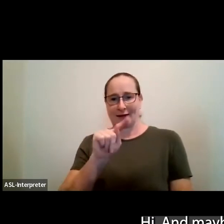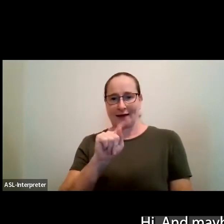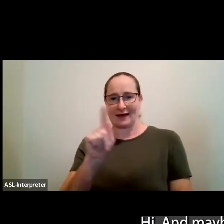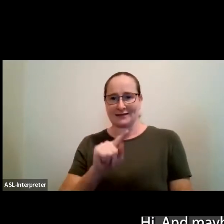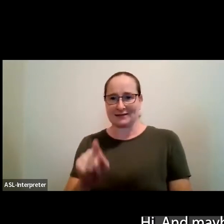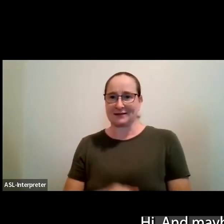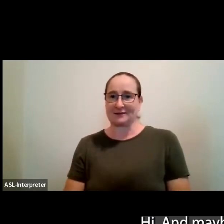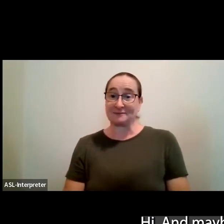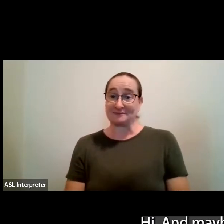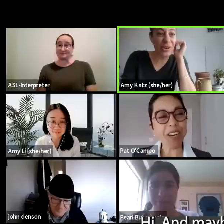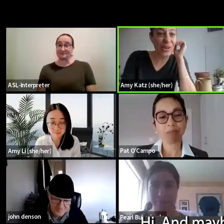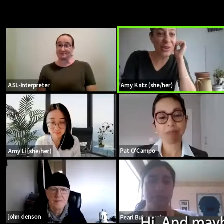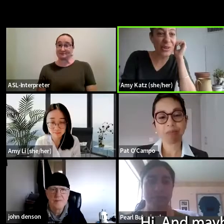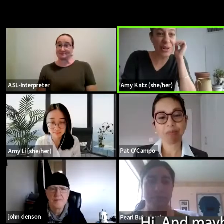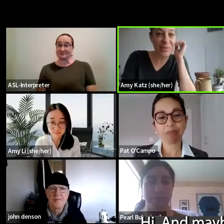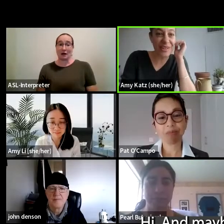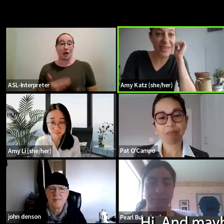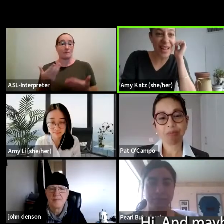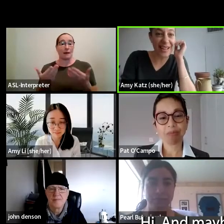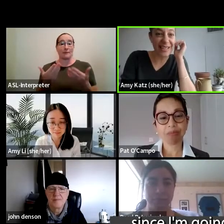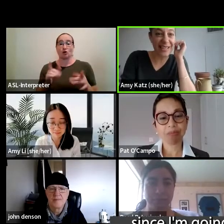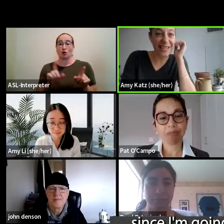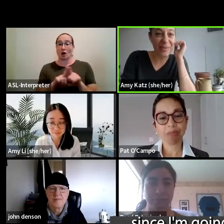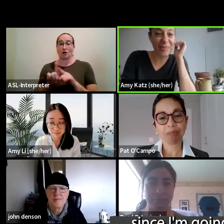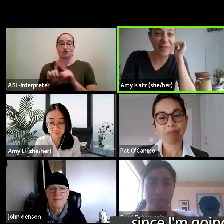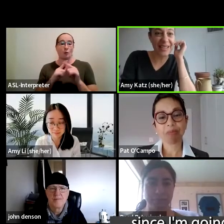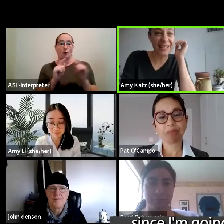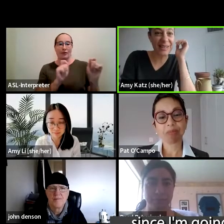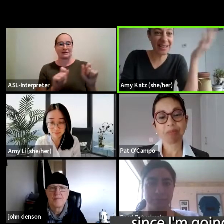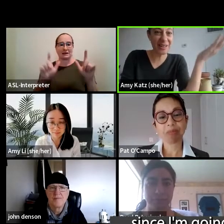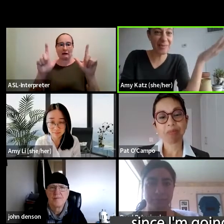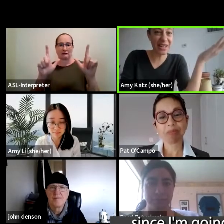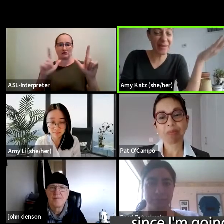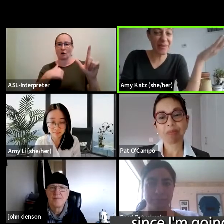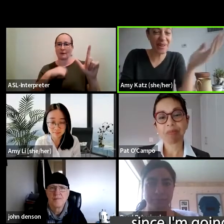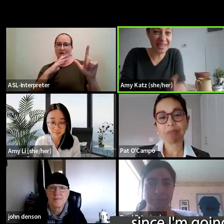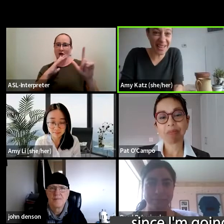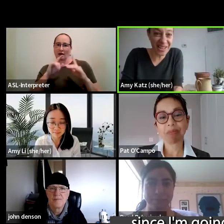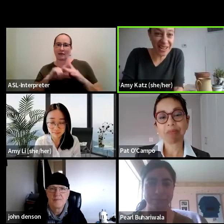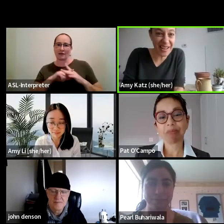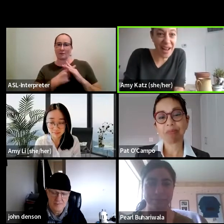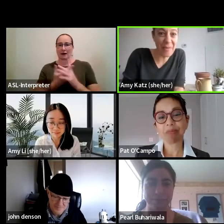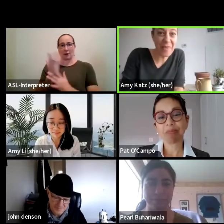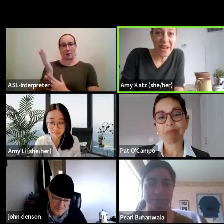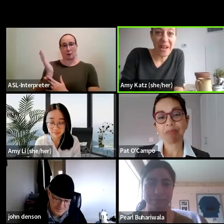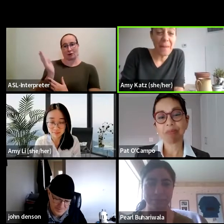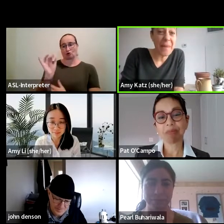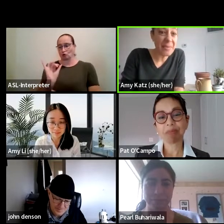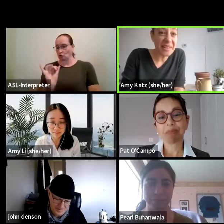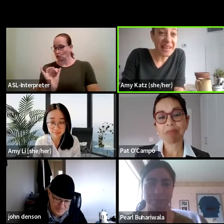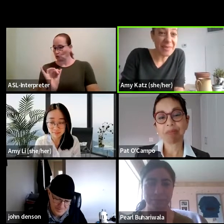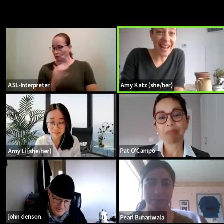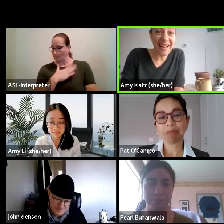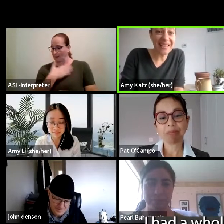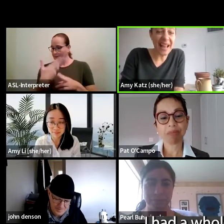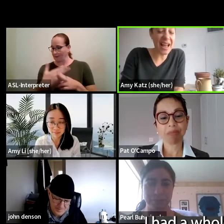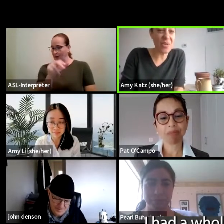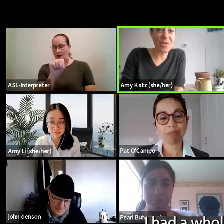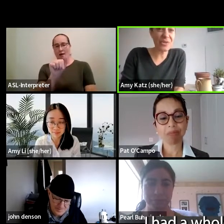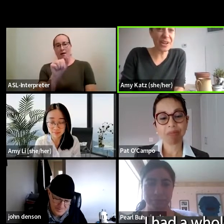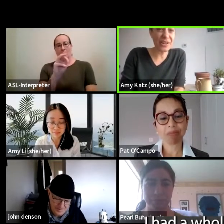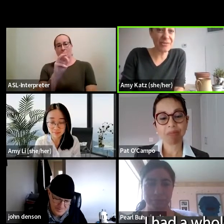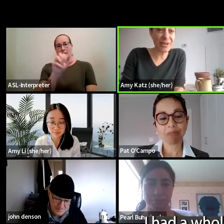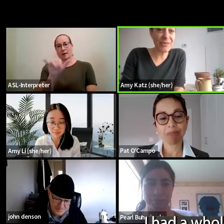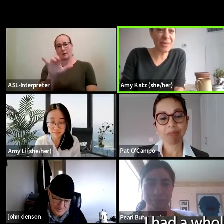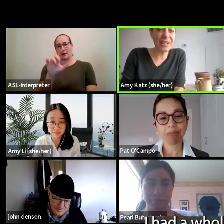Hi, and maybe you could also put up the slides since I'm going to be speaking to the beginning of the presentation. My name is Amy Katz. I had a